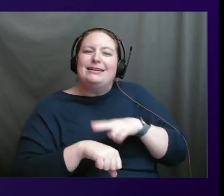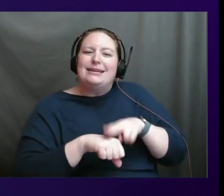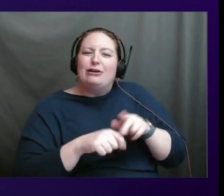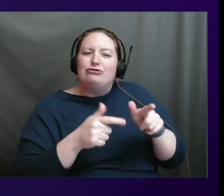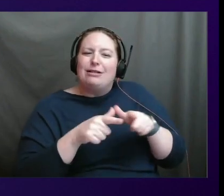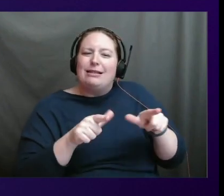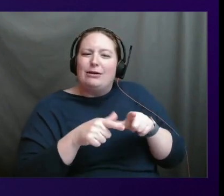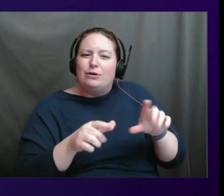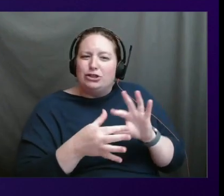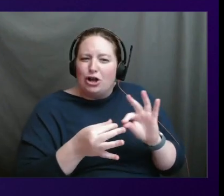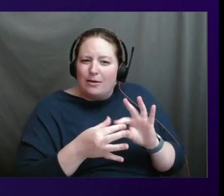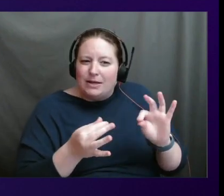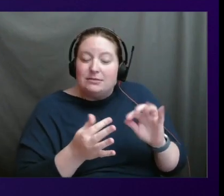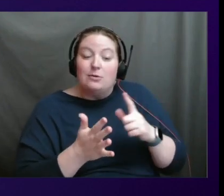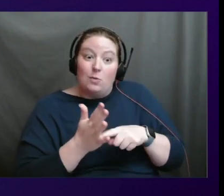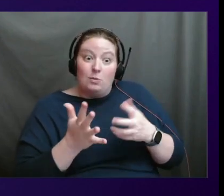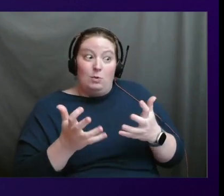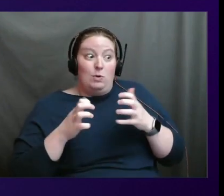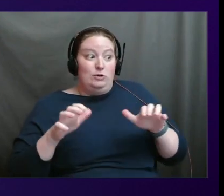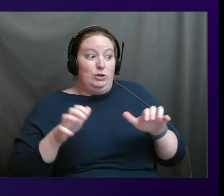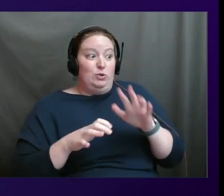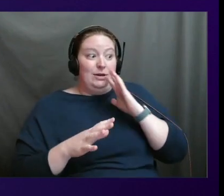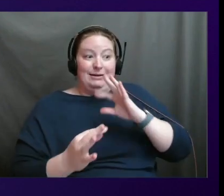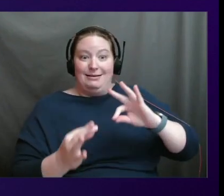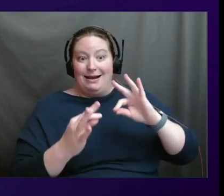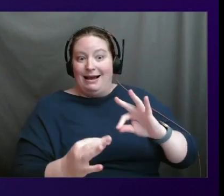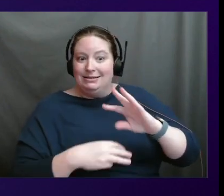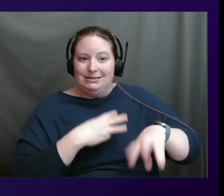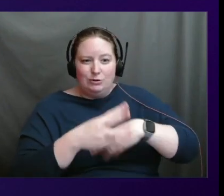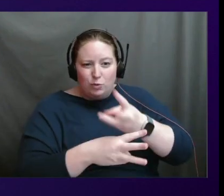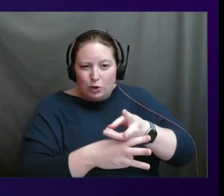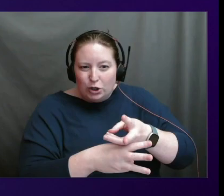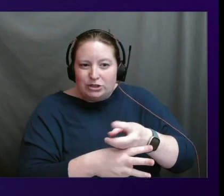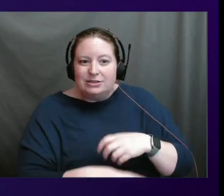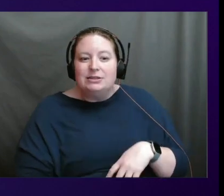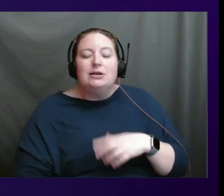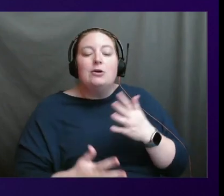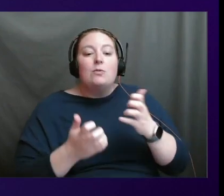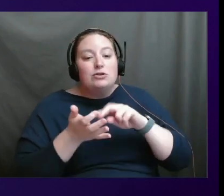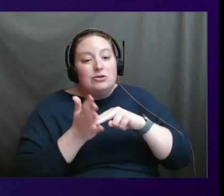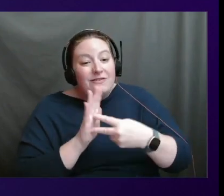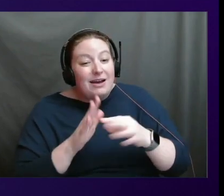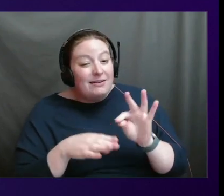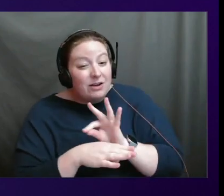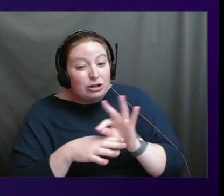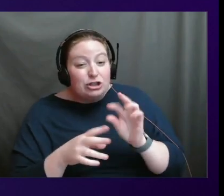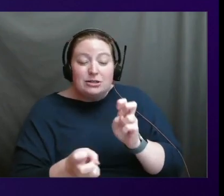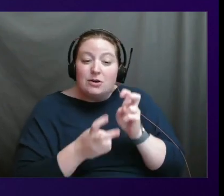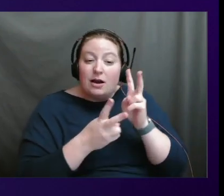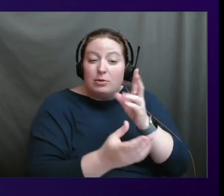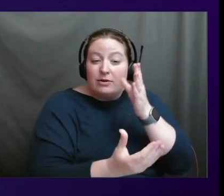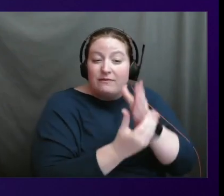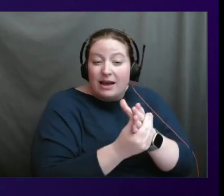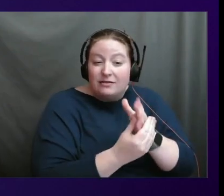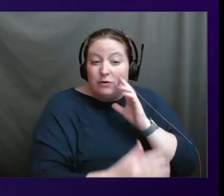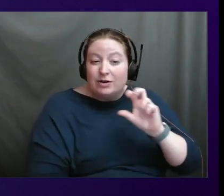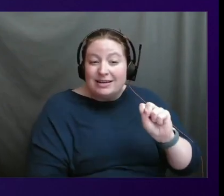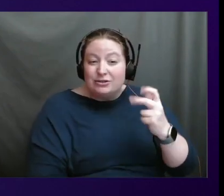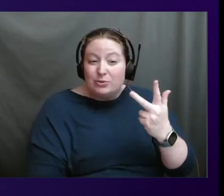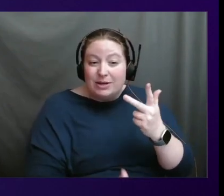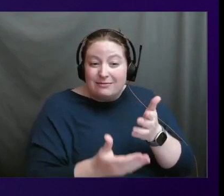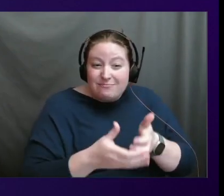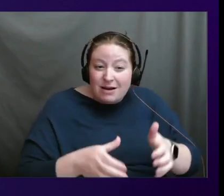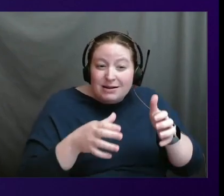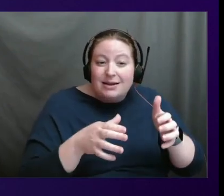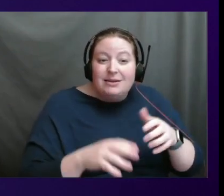what we want to be doing in an ideal world. So we're saying we want to define a function to upload a file to an S3 bucket. Now, as you can